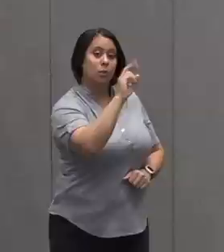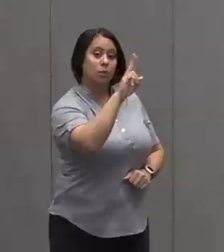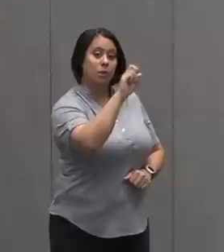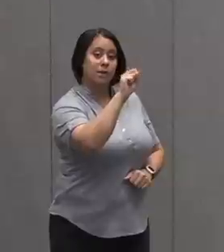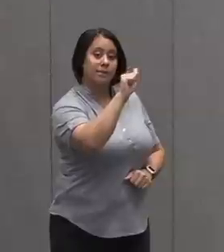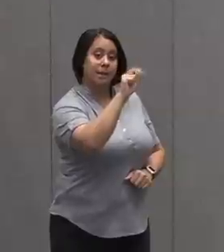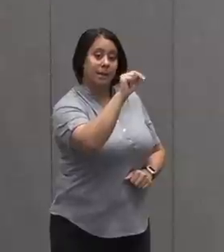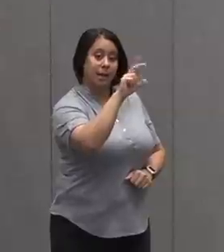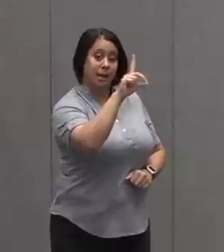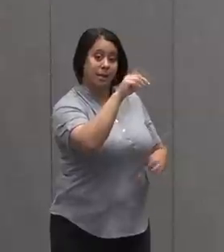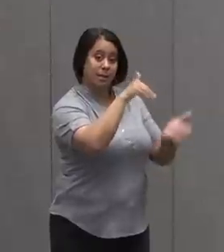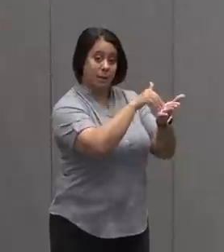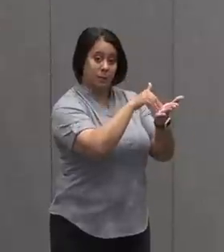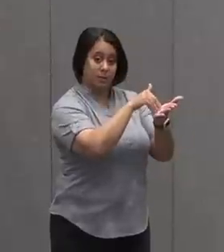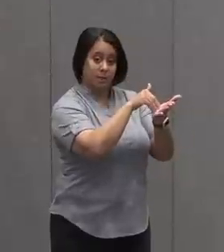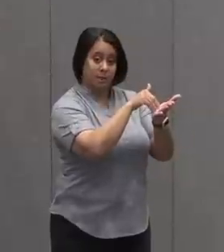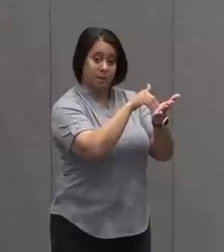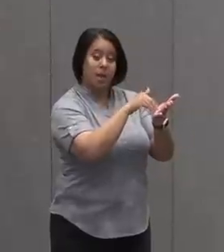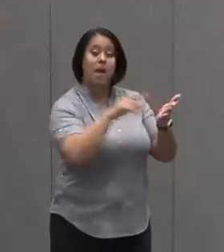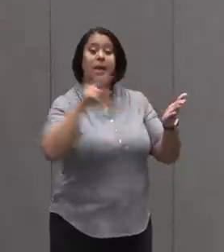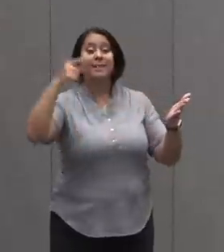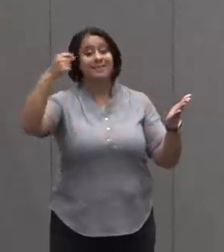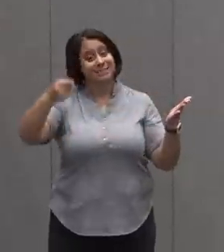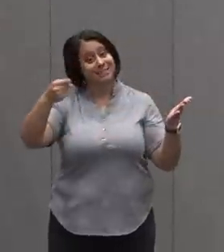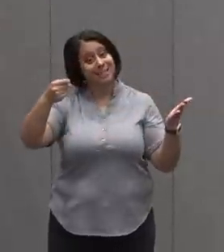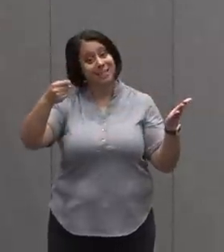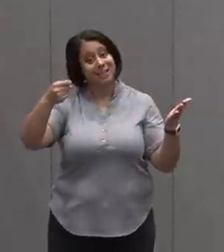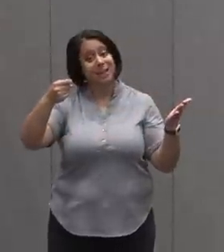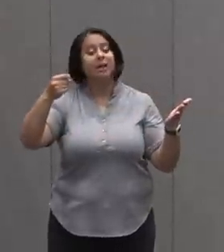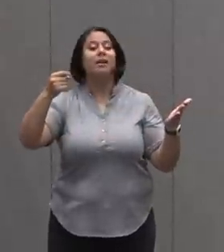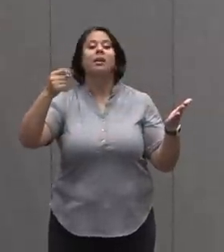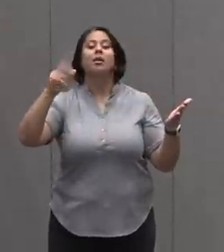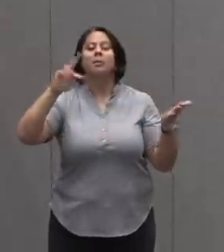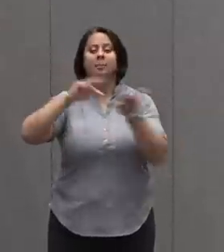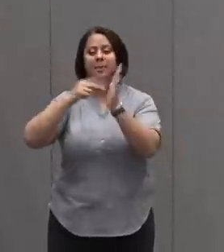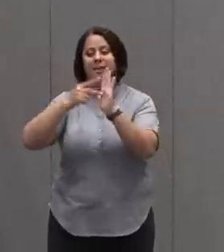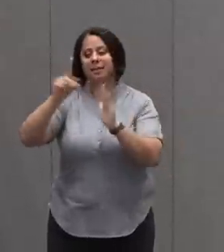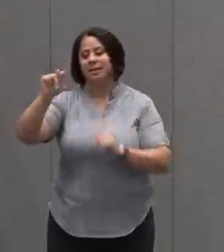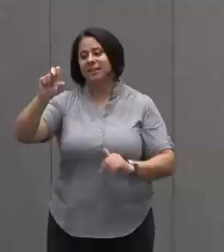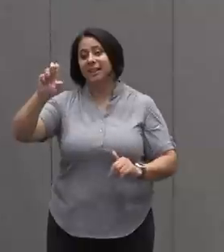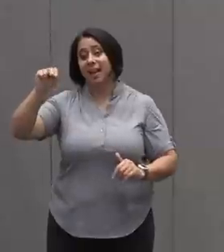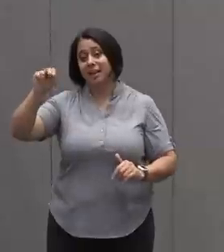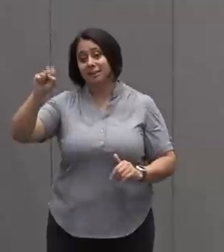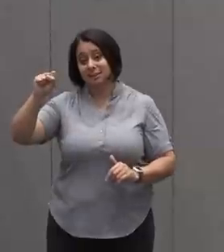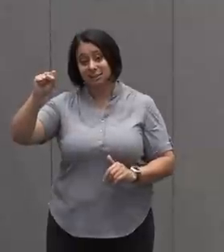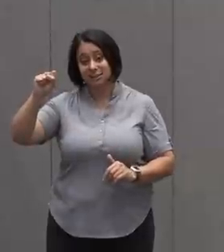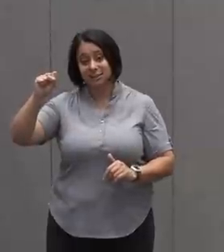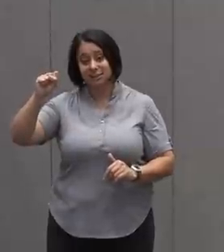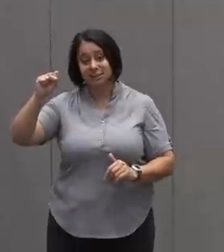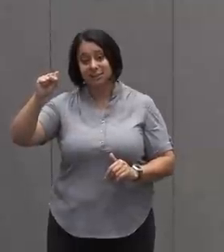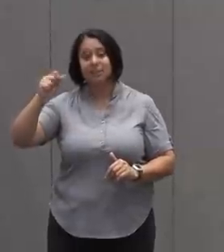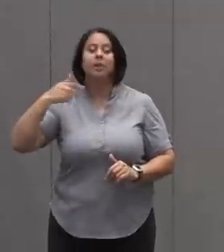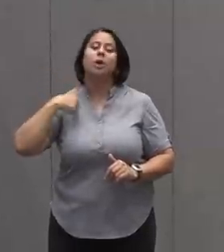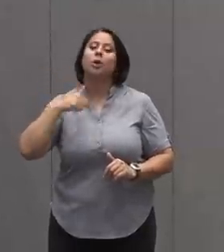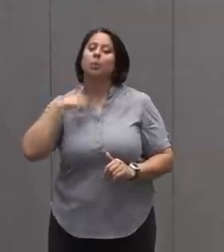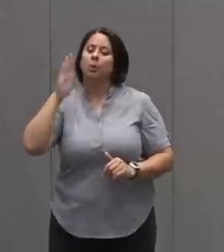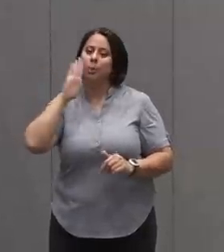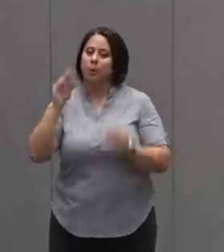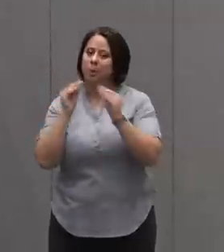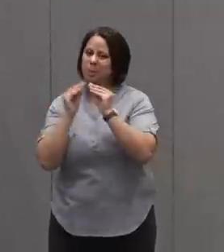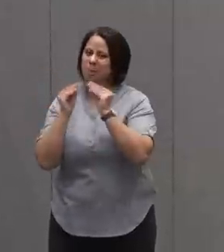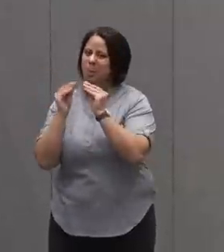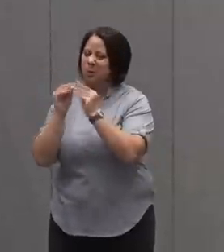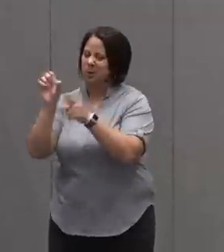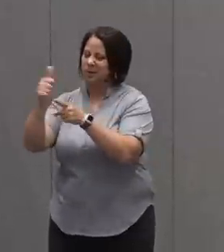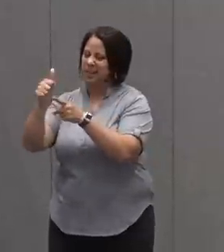T-H-O-U-S-A-N-D-S for thousands. So we know that this has got to be the tens and not the thousands place. We'll need a couple of more tens in order to